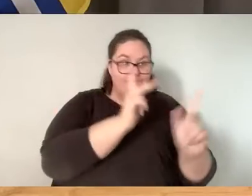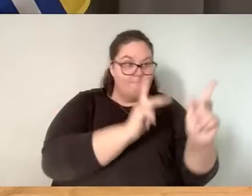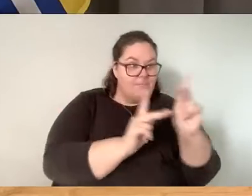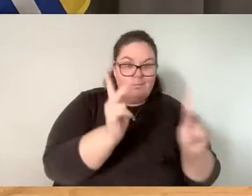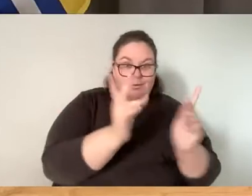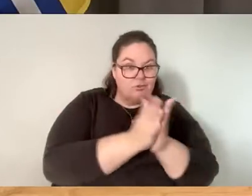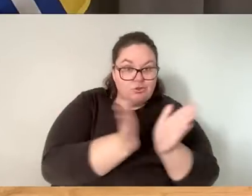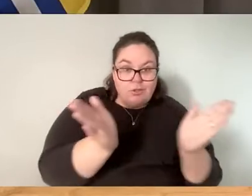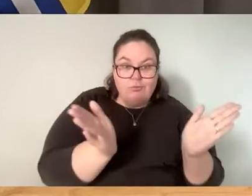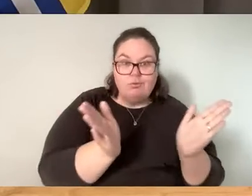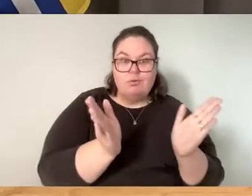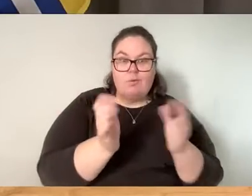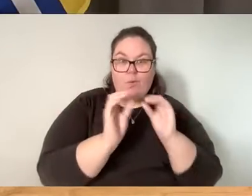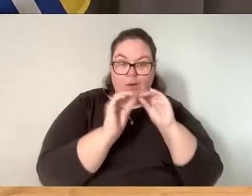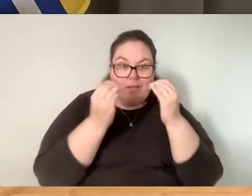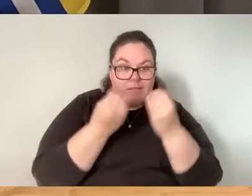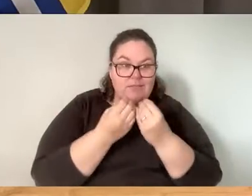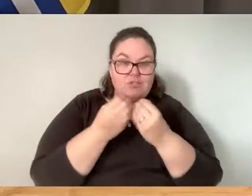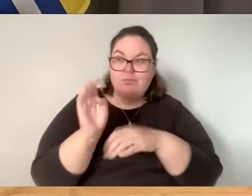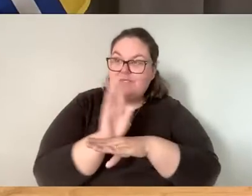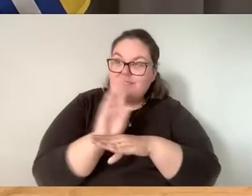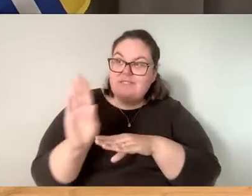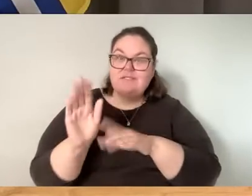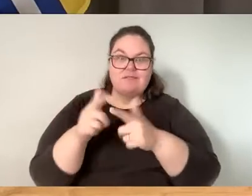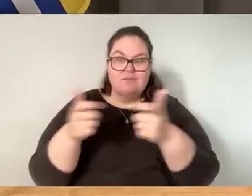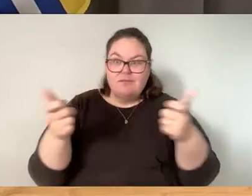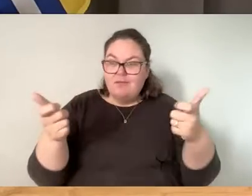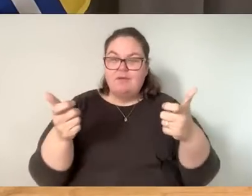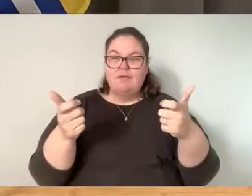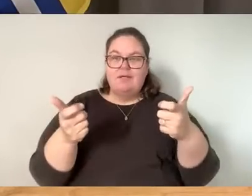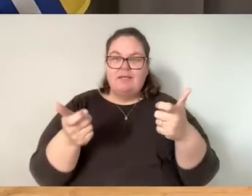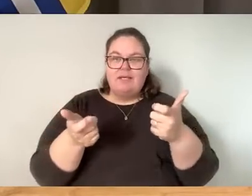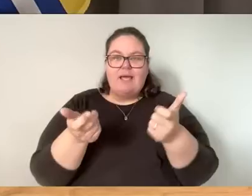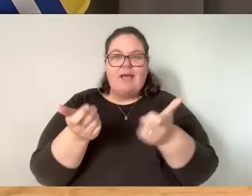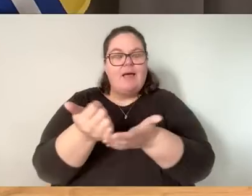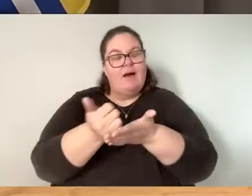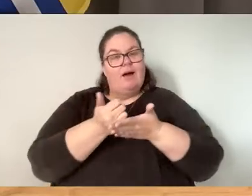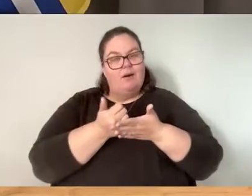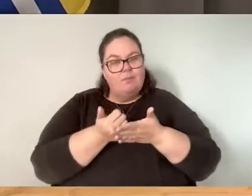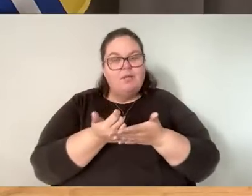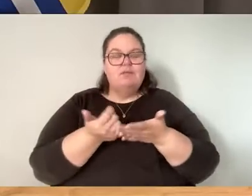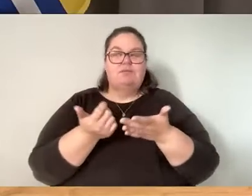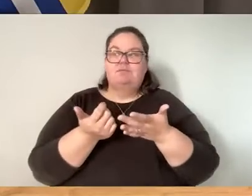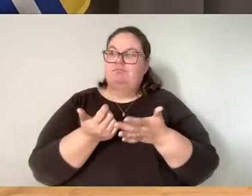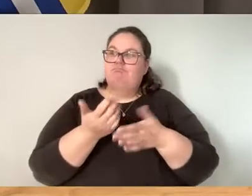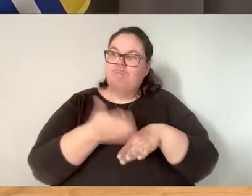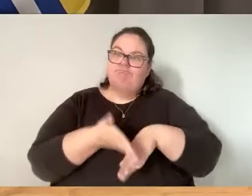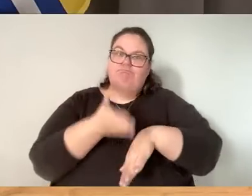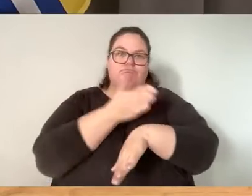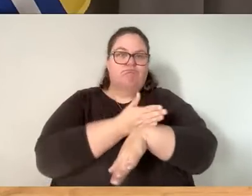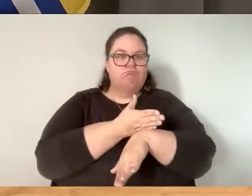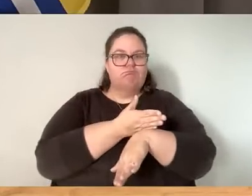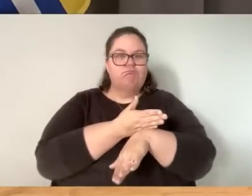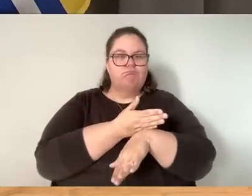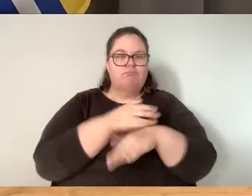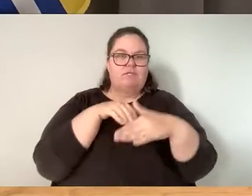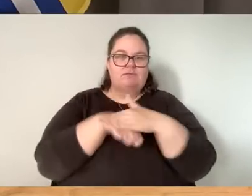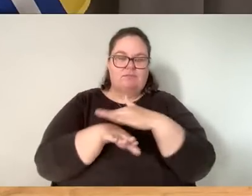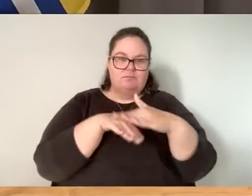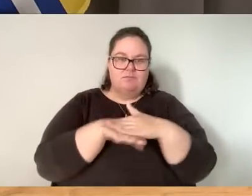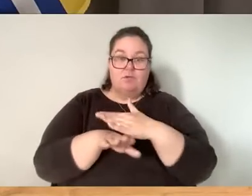levels. For more information on how to take part in this process, it is available